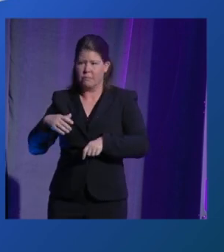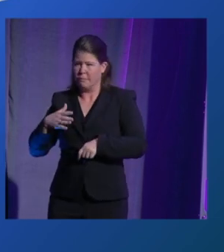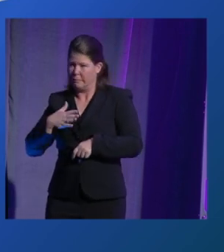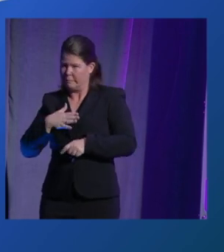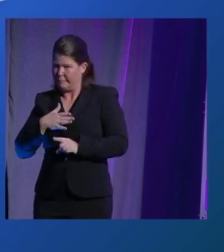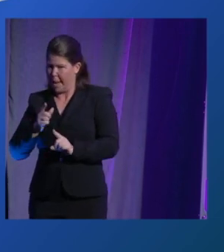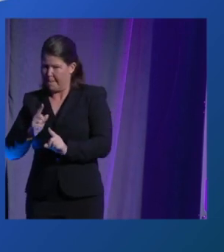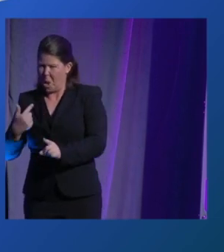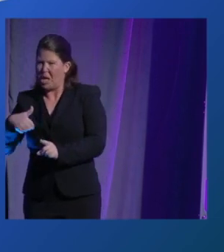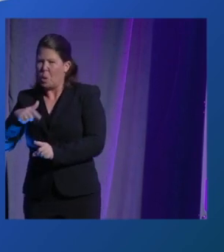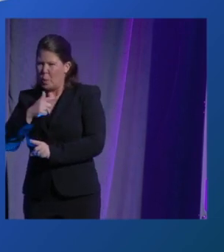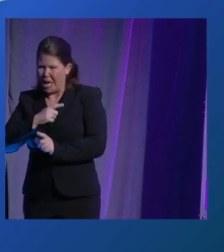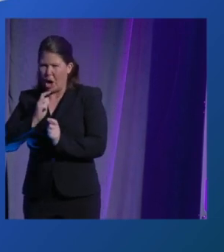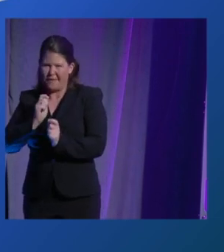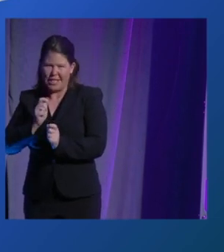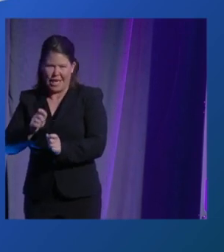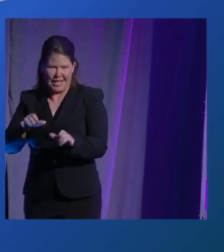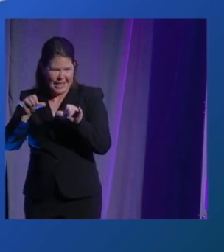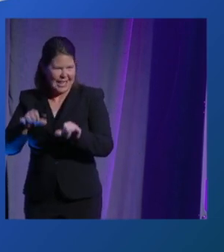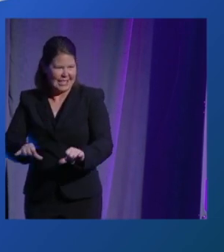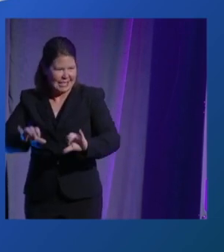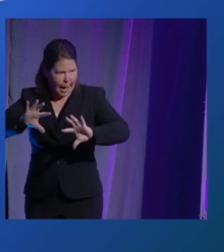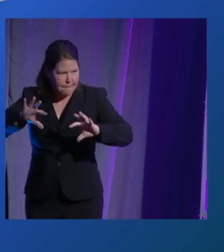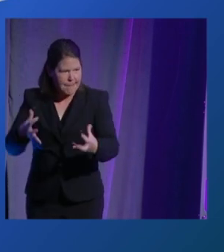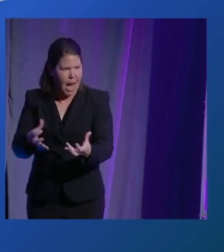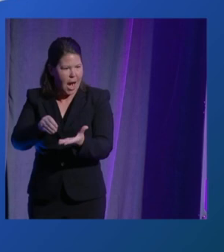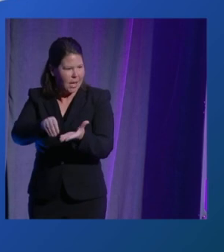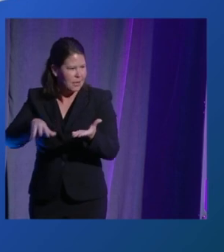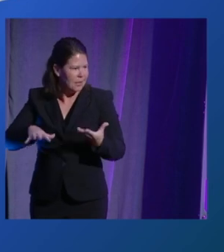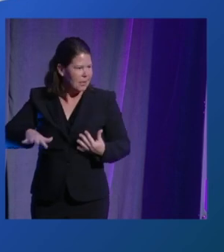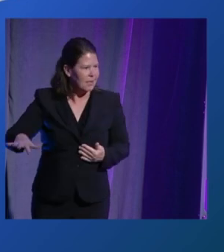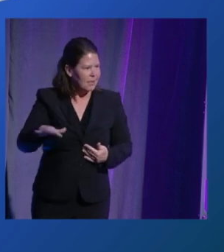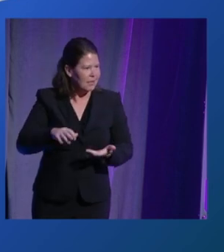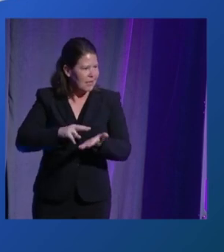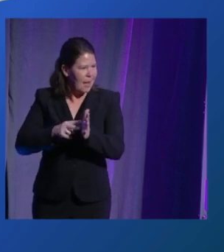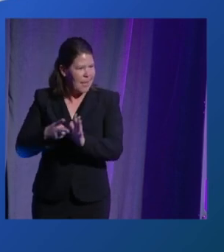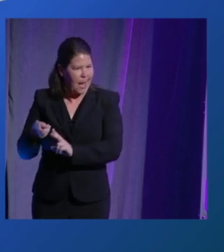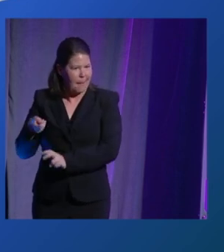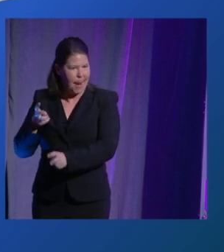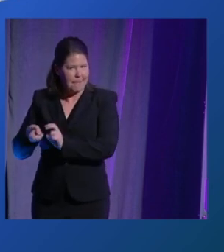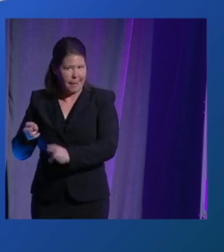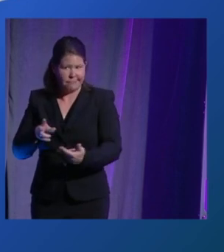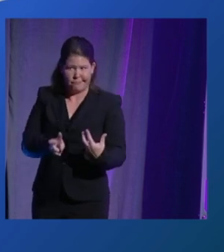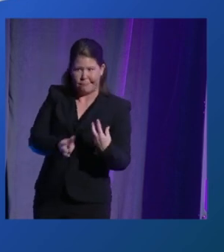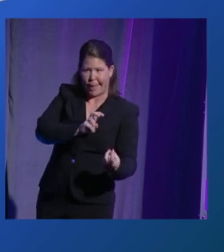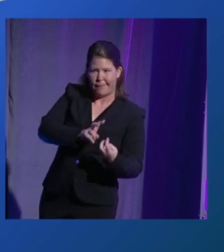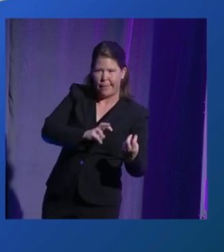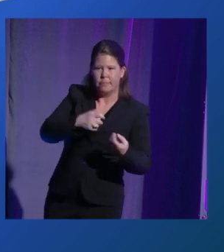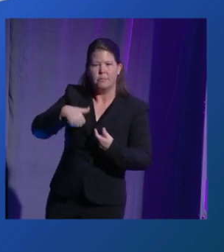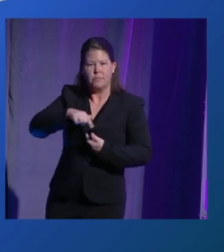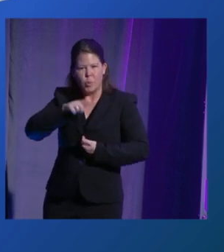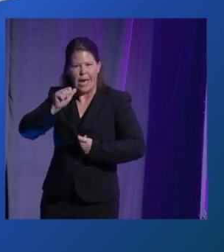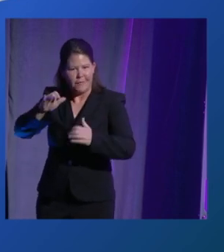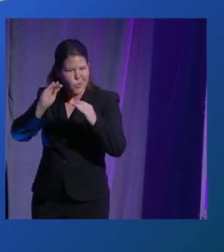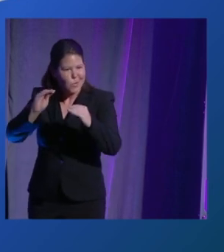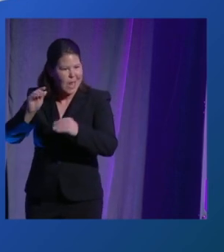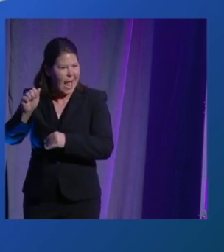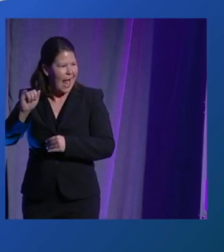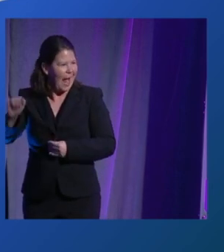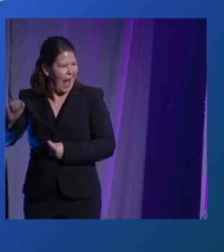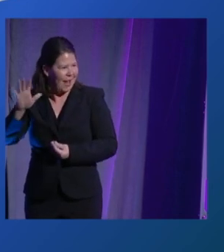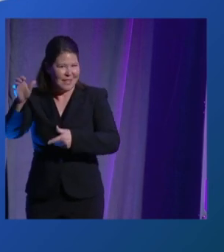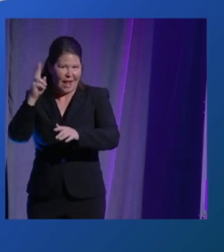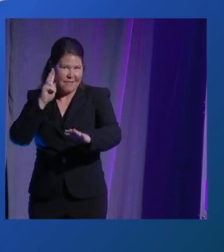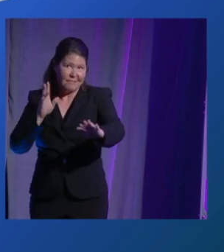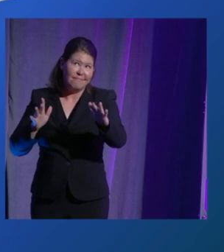the same Pond we have to grow the pool of skilled Engineers who are going to help us design the technologies that will make AI of the future possible thanks